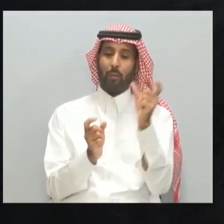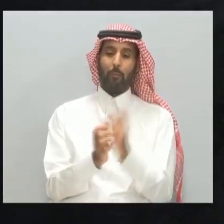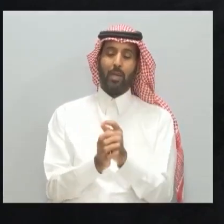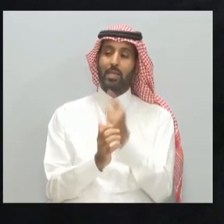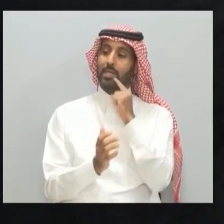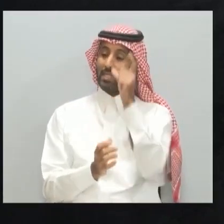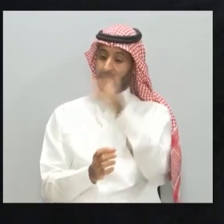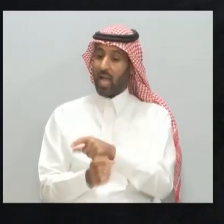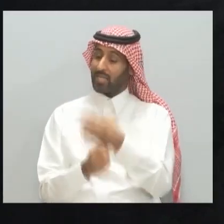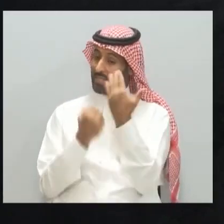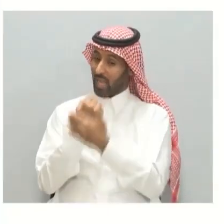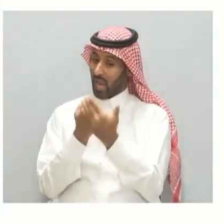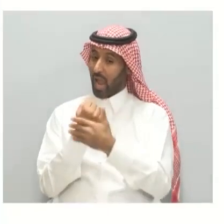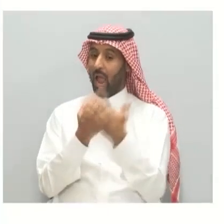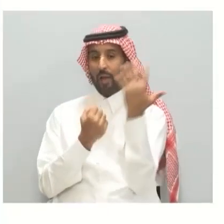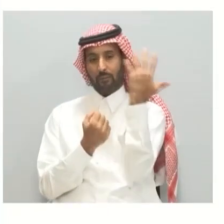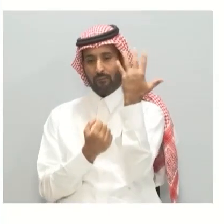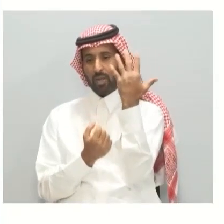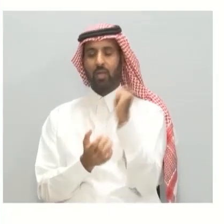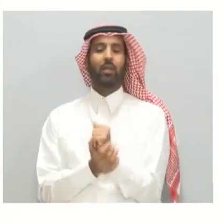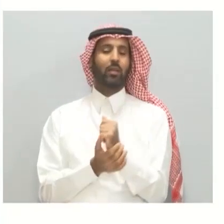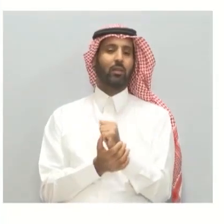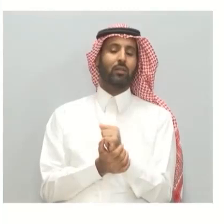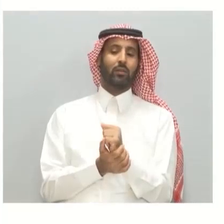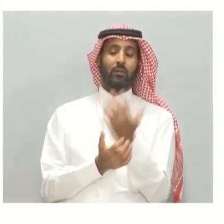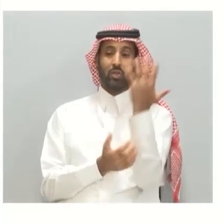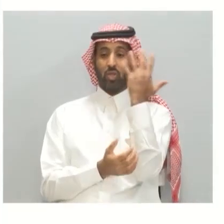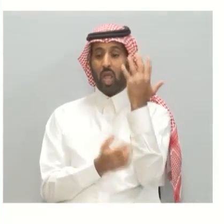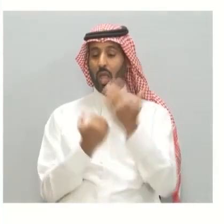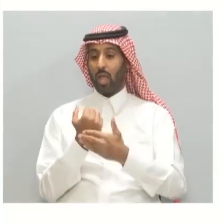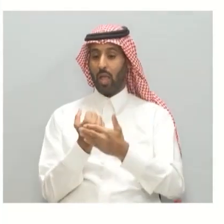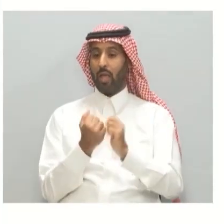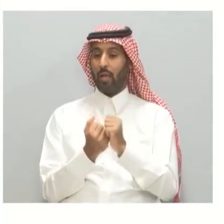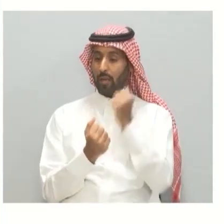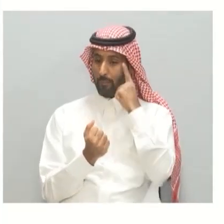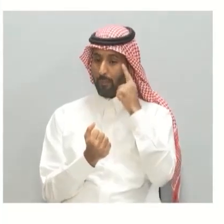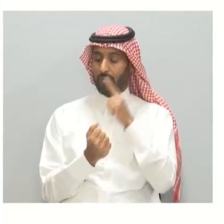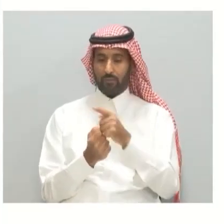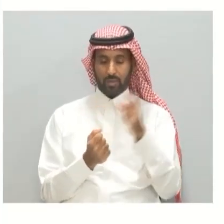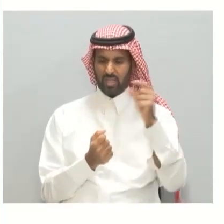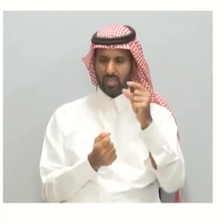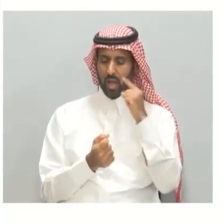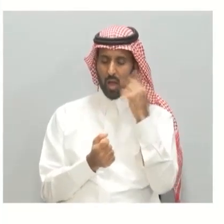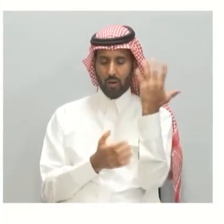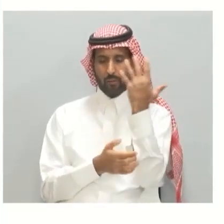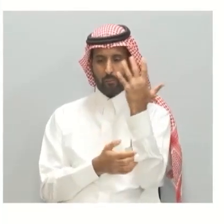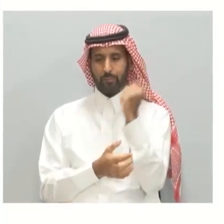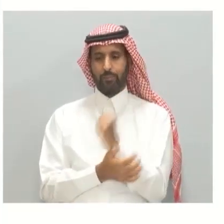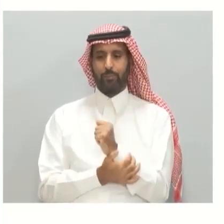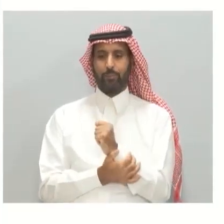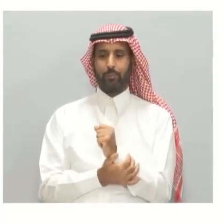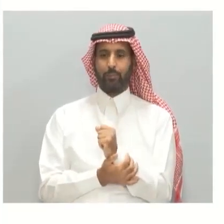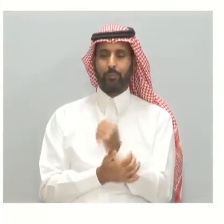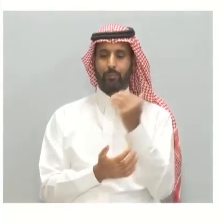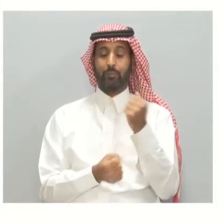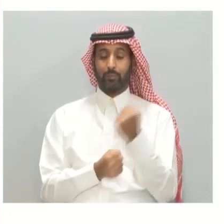who takes care of trees. A tree carer, they are considered experts in their field. For this reason, they need to